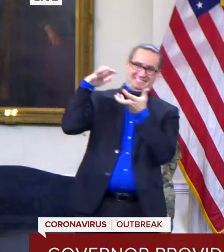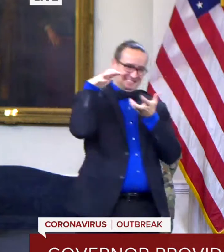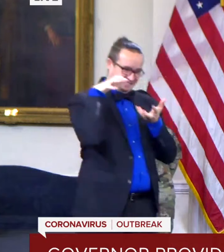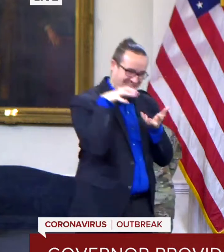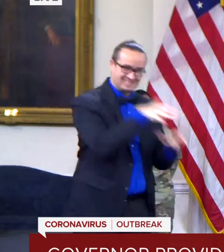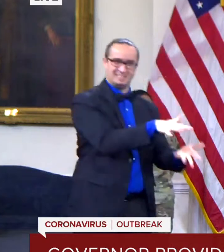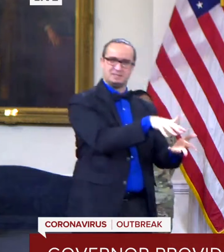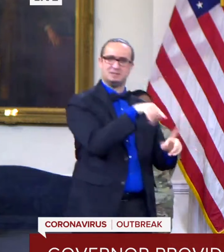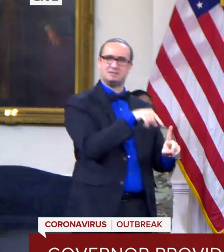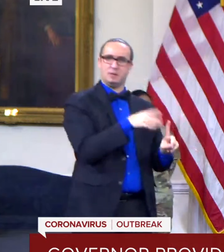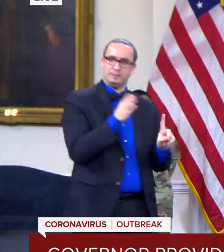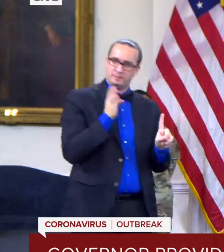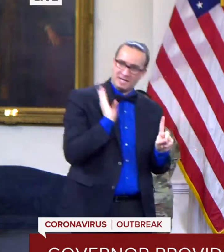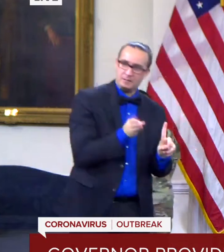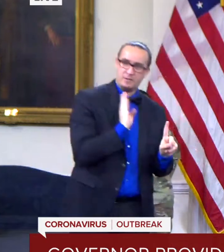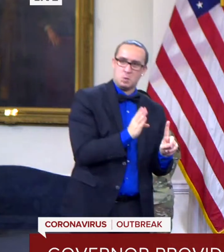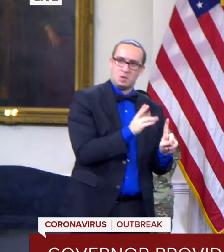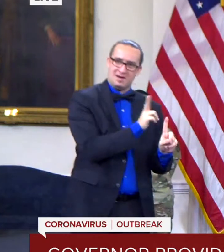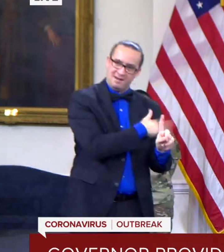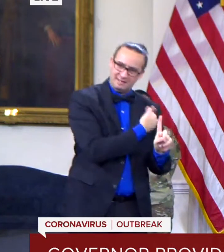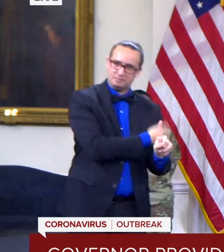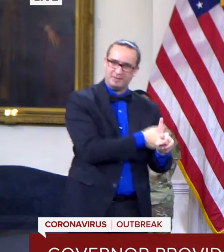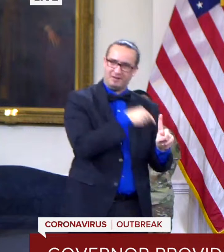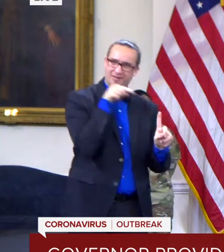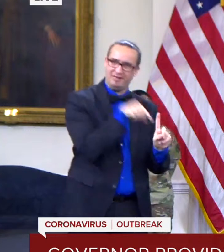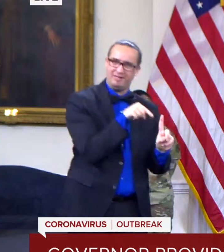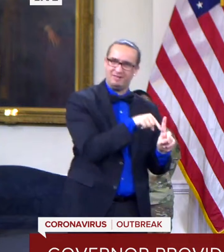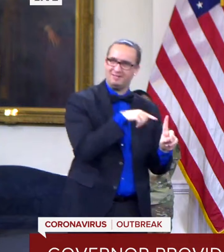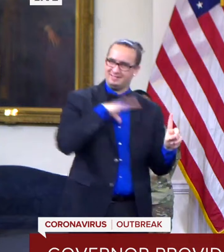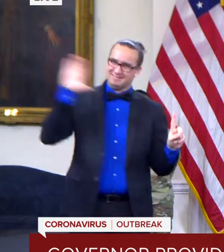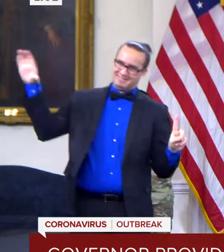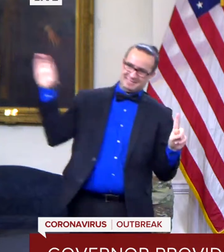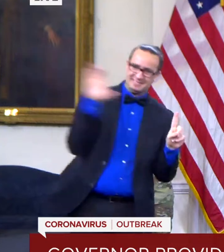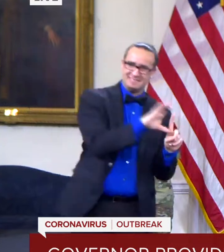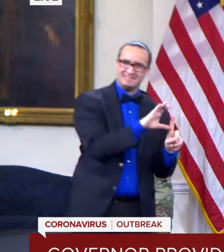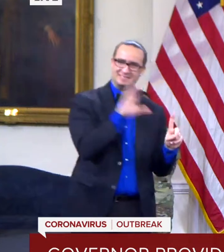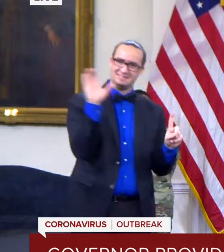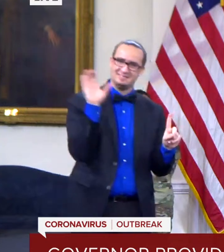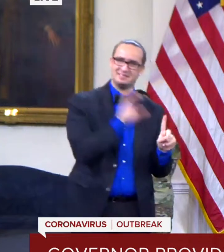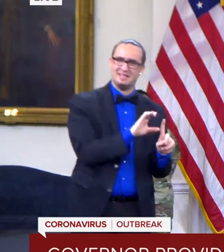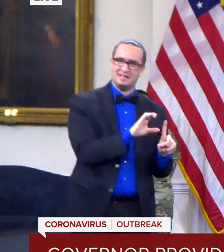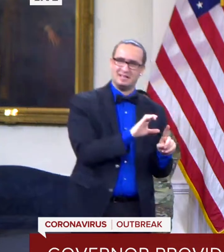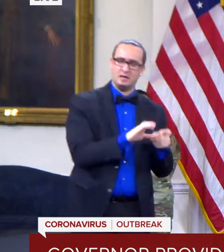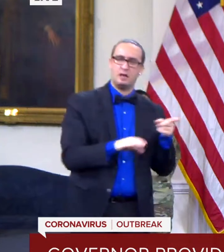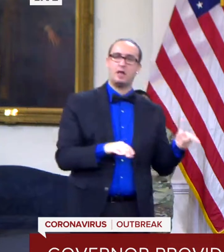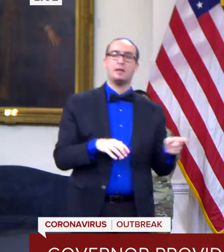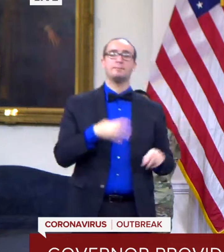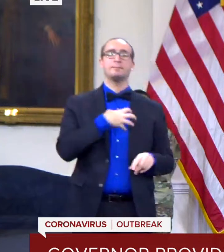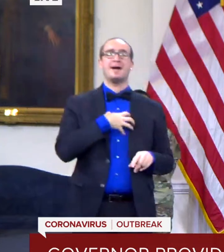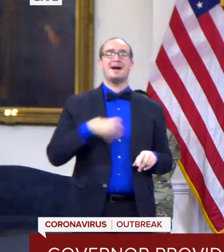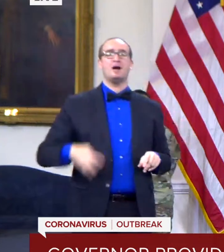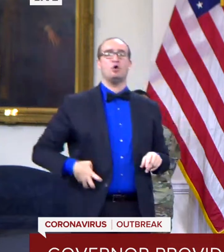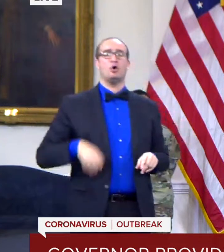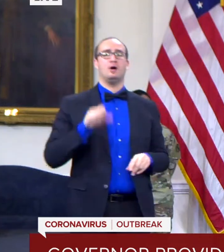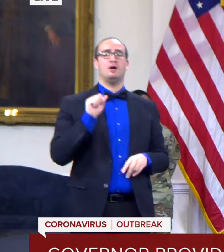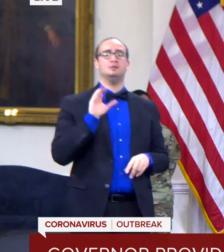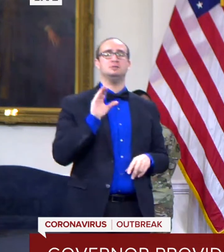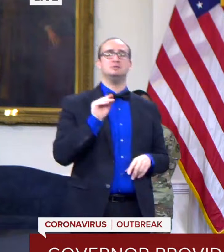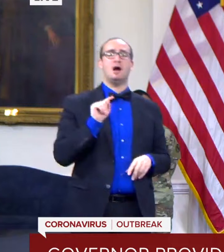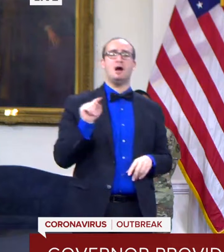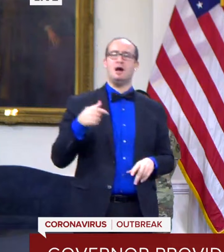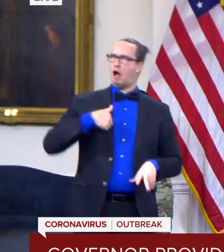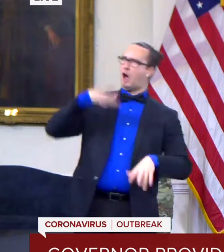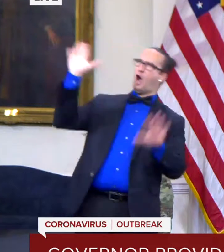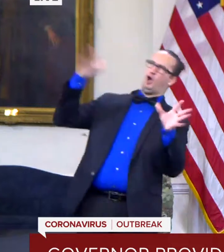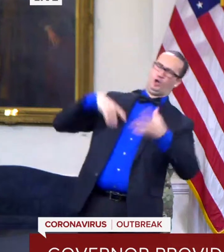and the health department kept saying, we have way too much, please send them somewhere else to help us. But they were doing a good job working with us, just the mayor wasn't up to